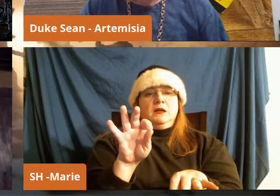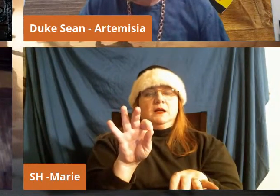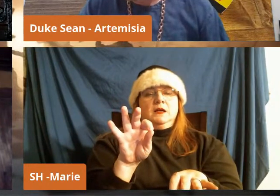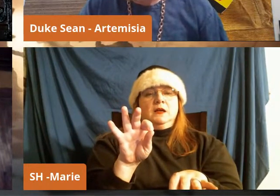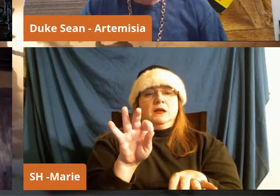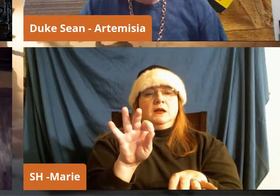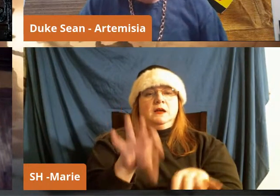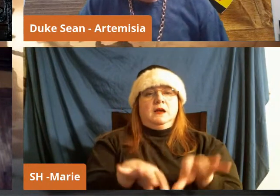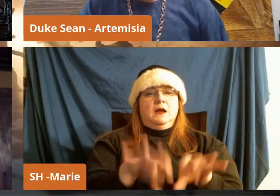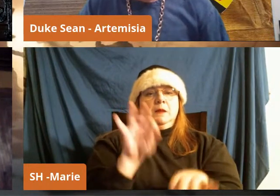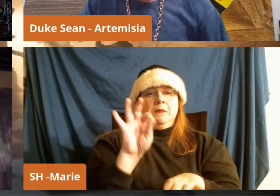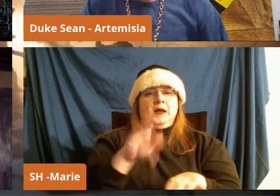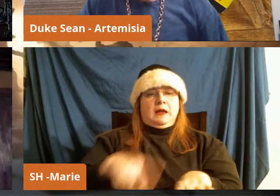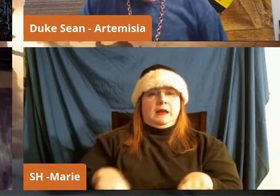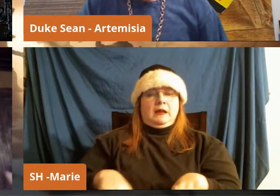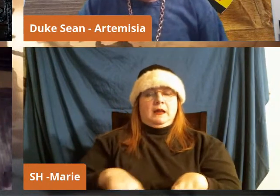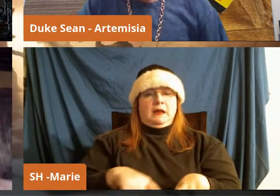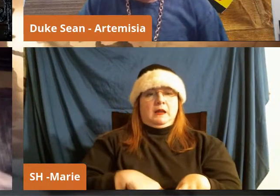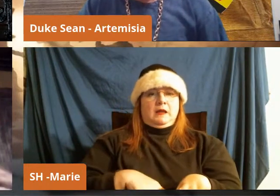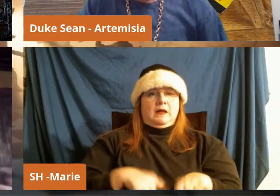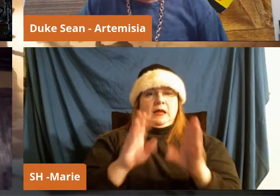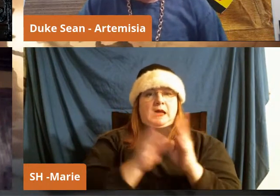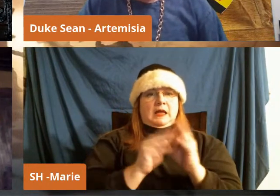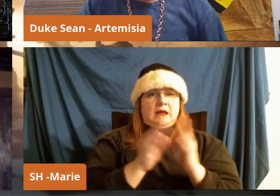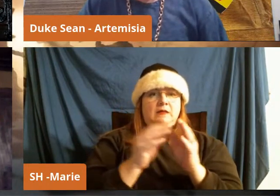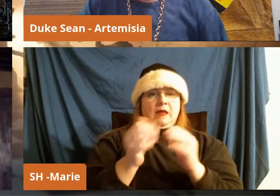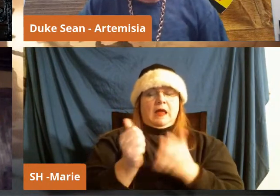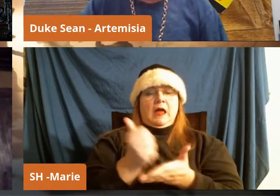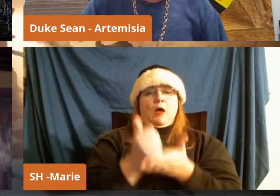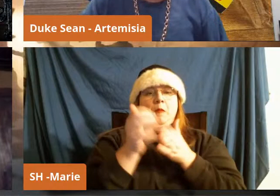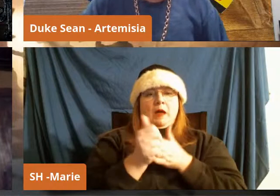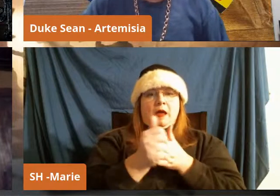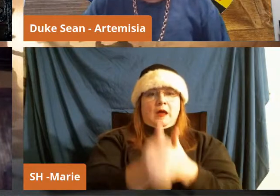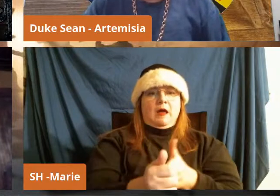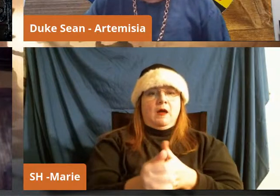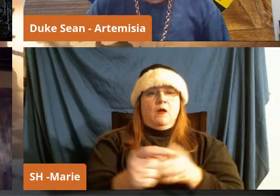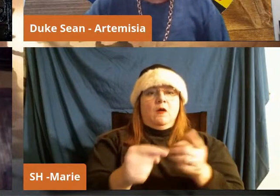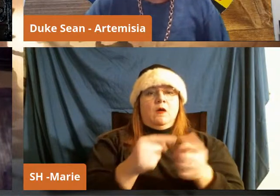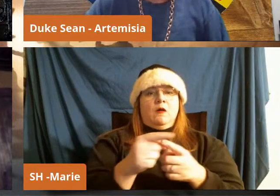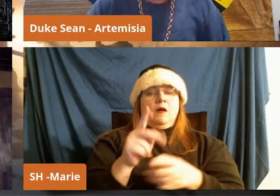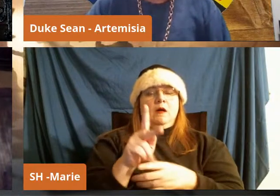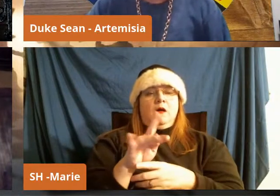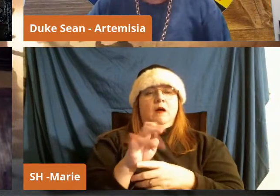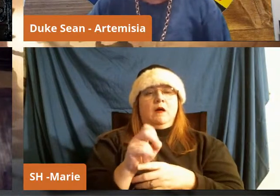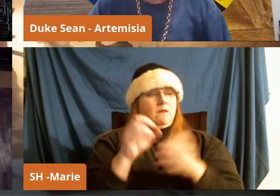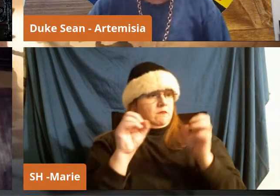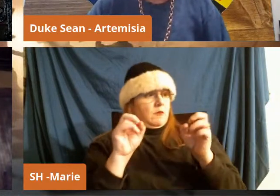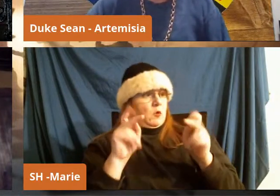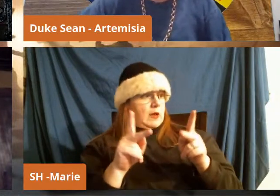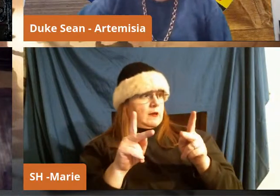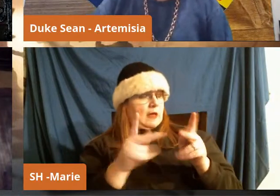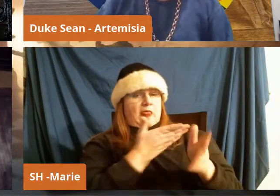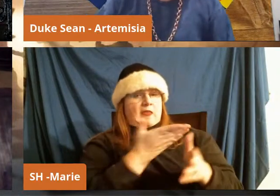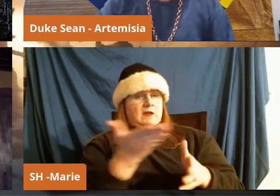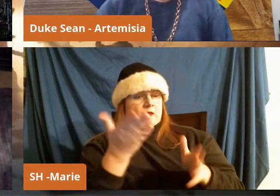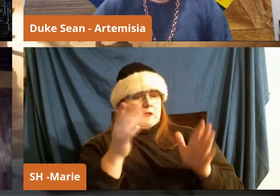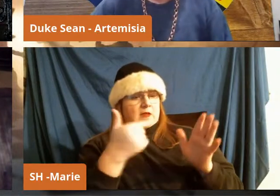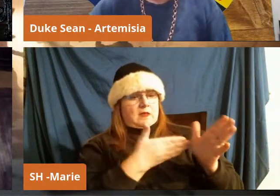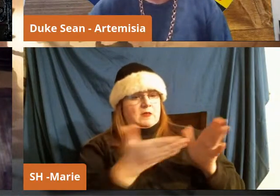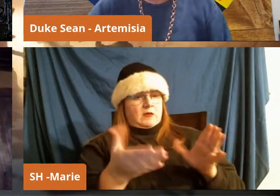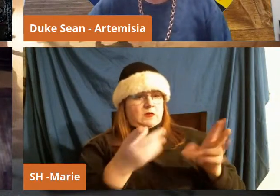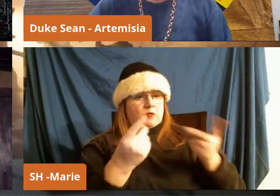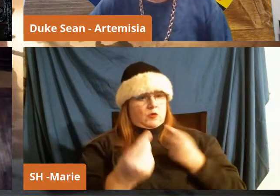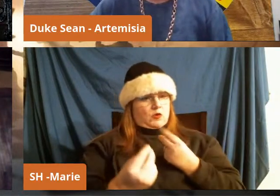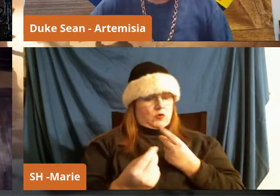they always pick a knight to be the knight counselor to help guide them. So when I've been the knight counselor, it's like, okay, these are the things we're going to